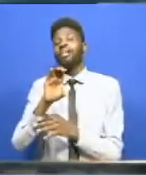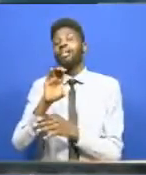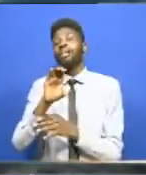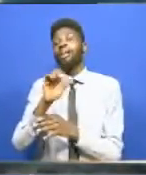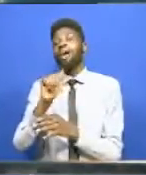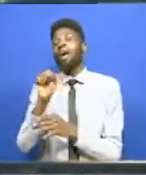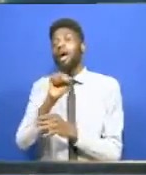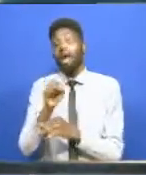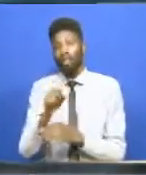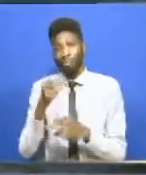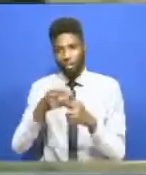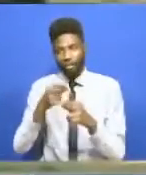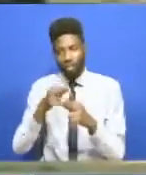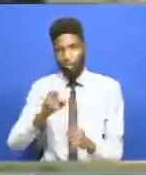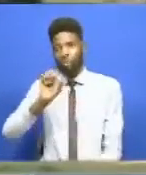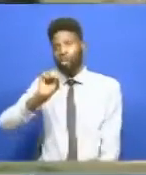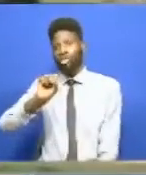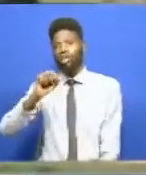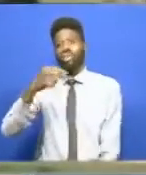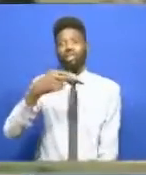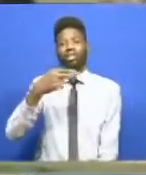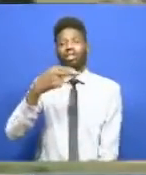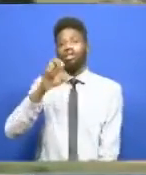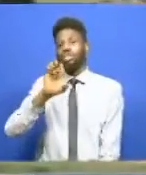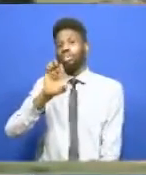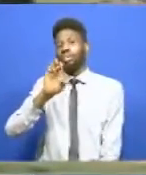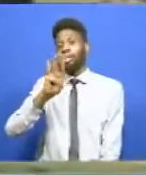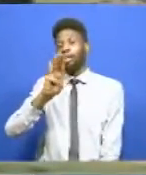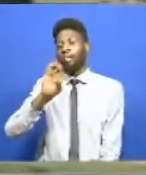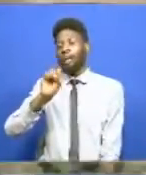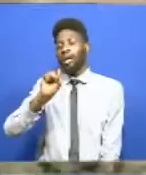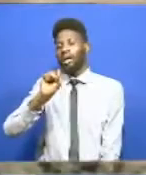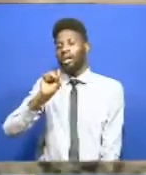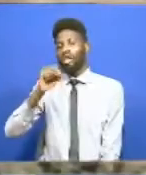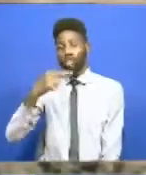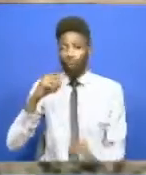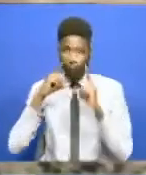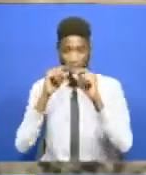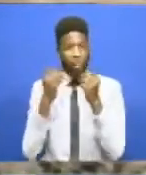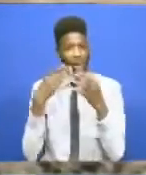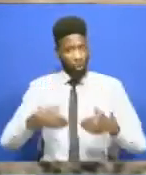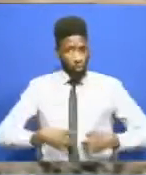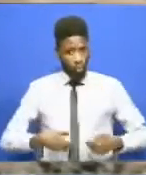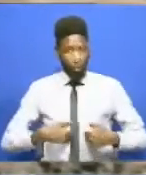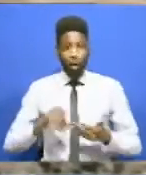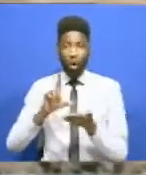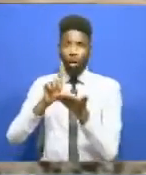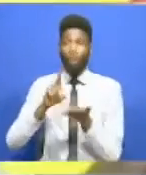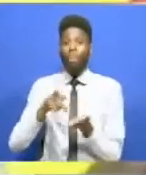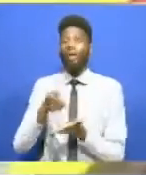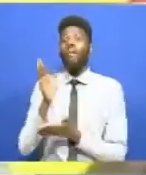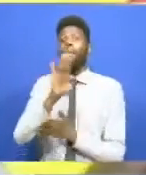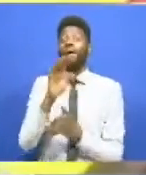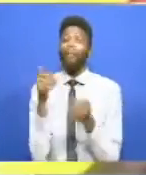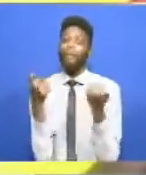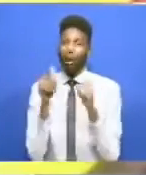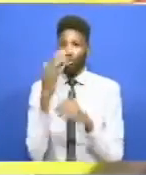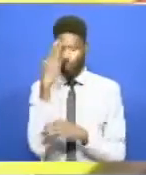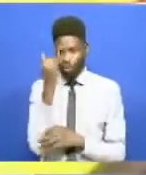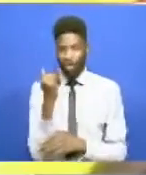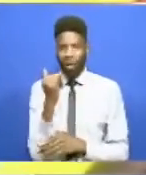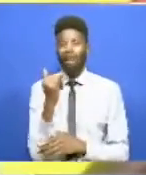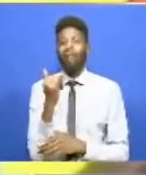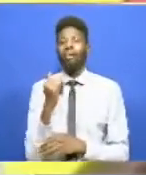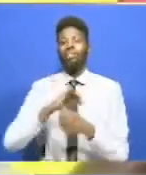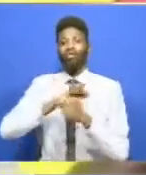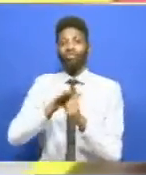Shebesh admitted that hundreds of youths had defaulted servicing their loans due to the pandemic. We decided